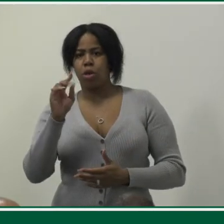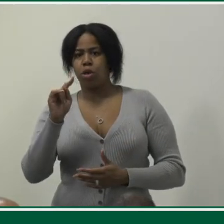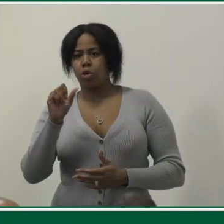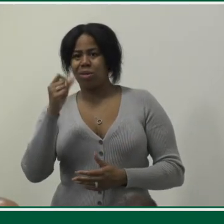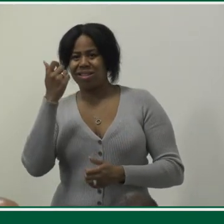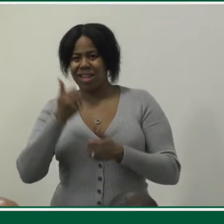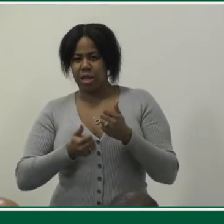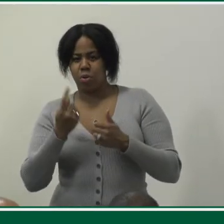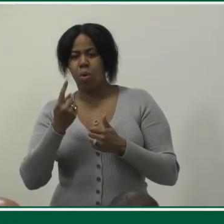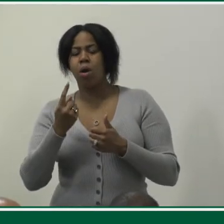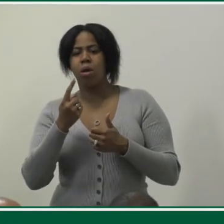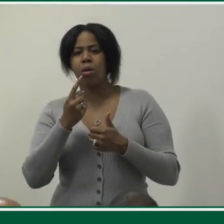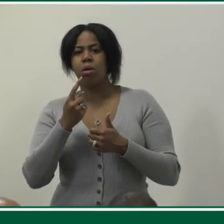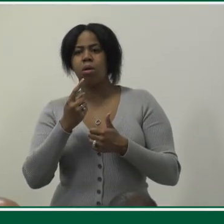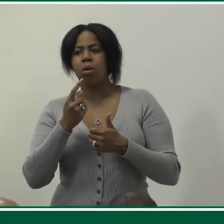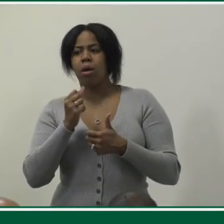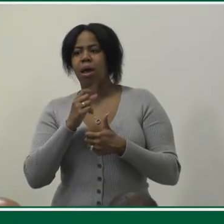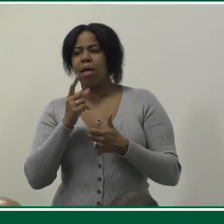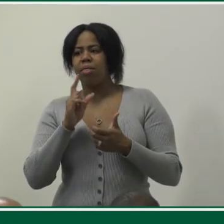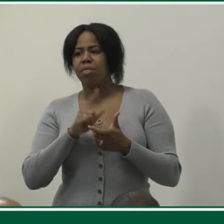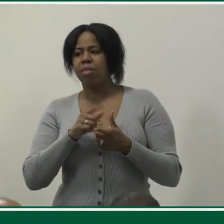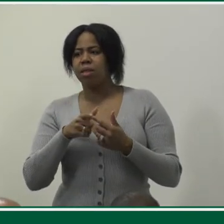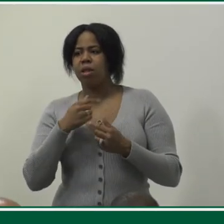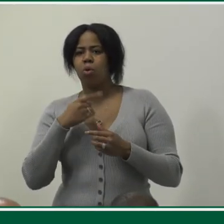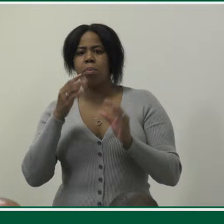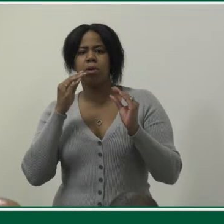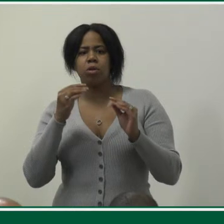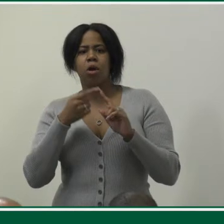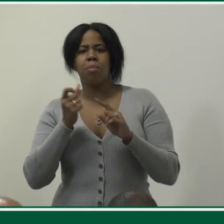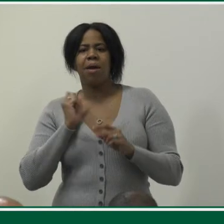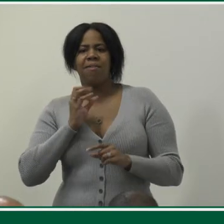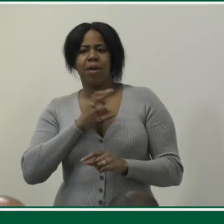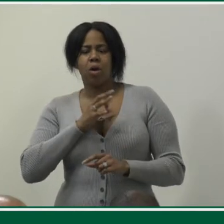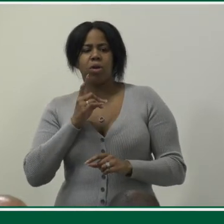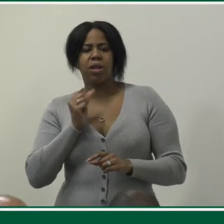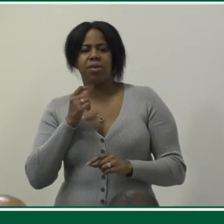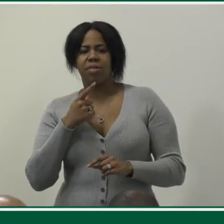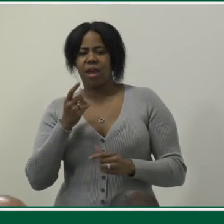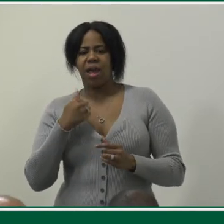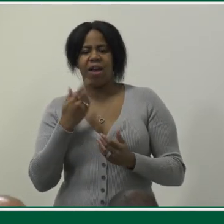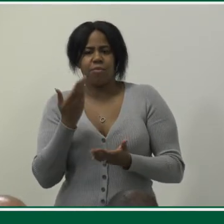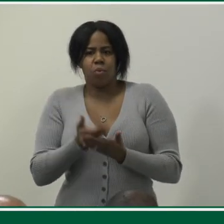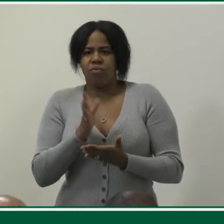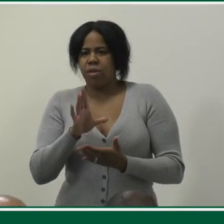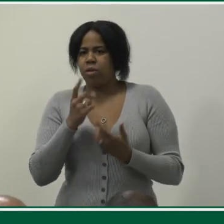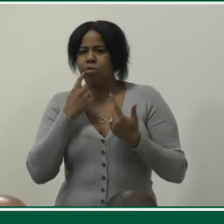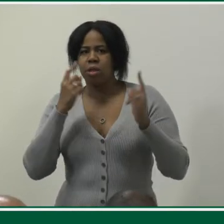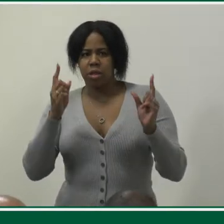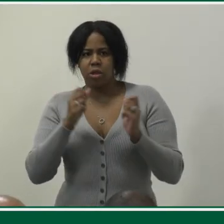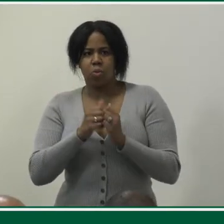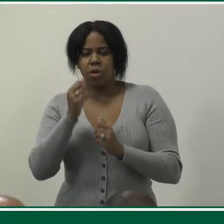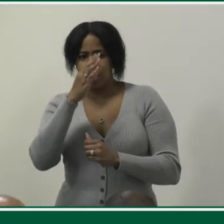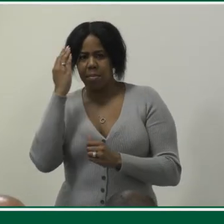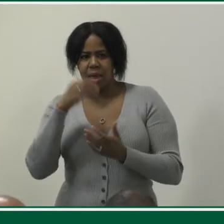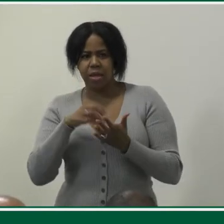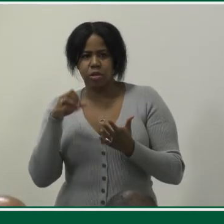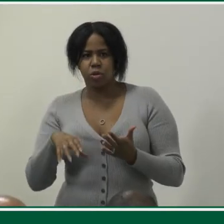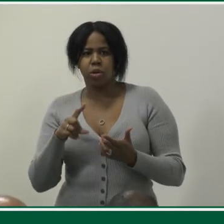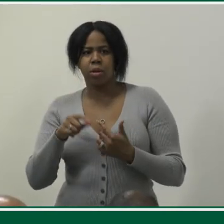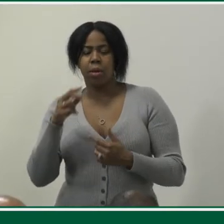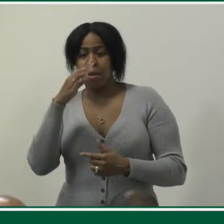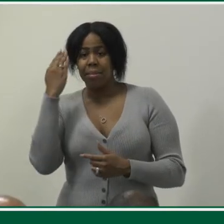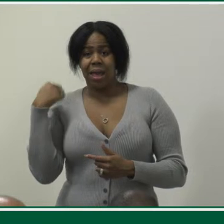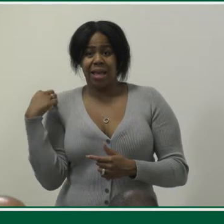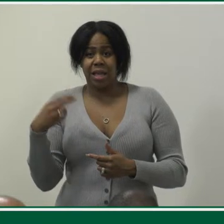classes, taught by faculty members who have a demonstrated record of success. With those classes, focusing on Black history, life,